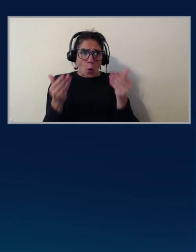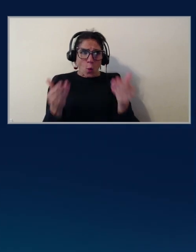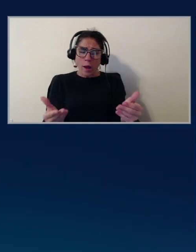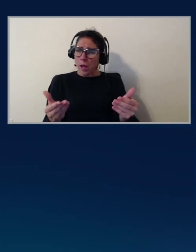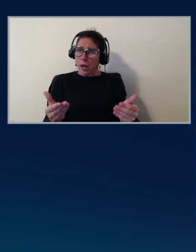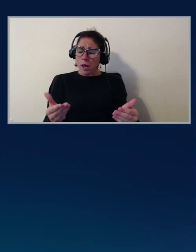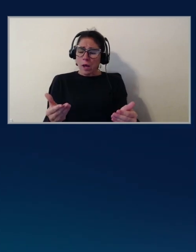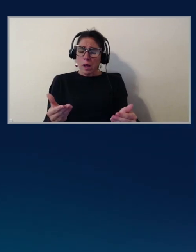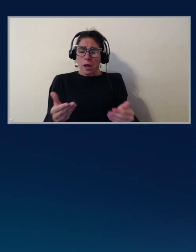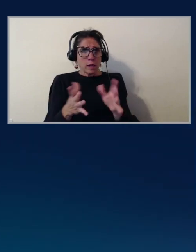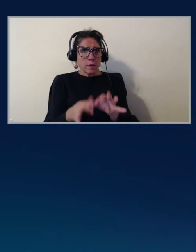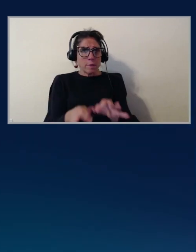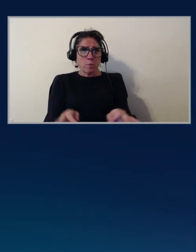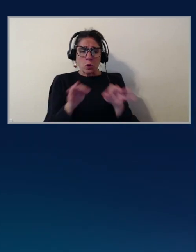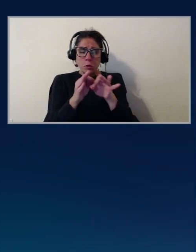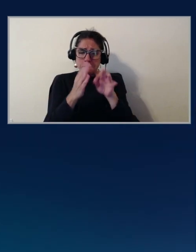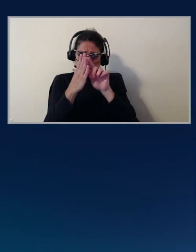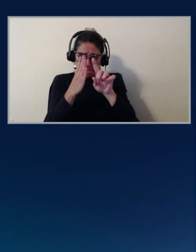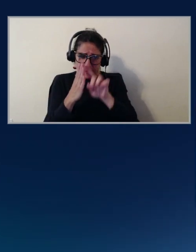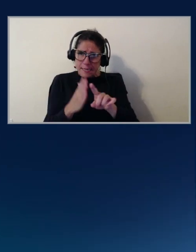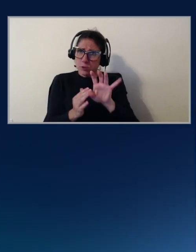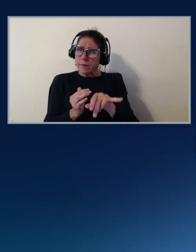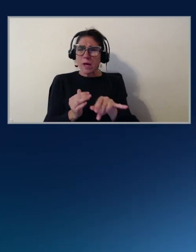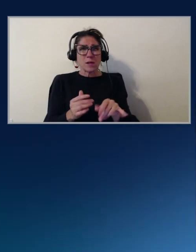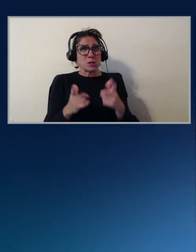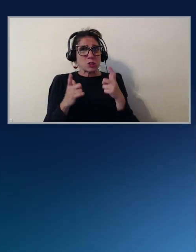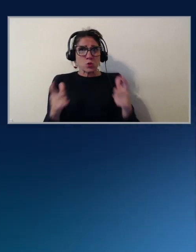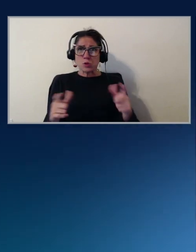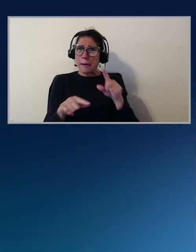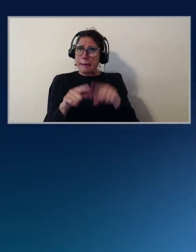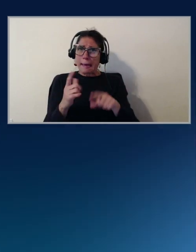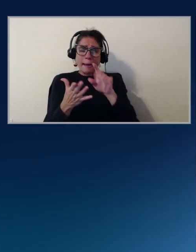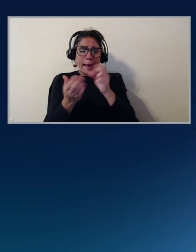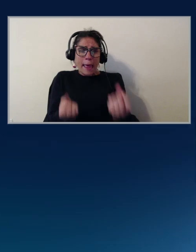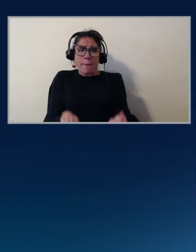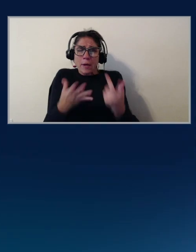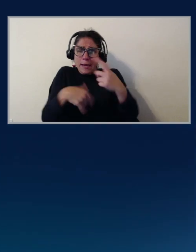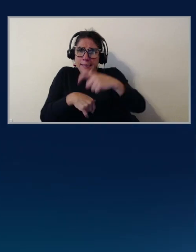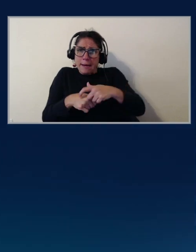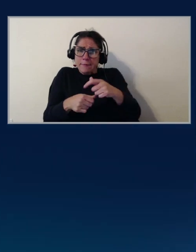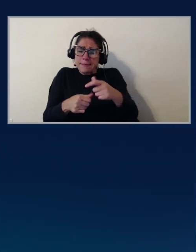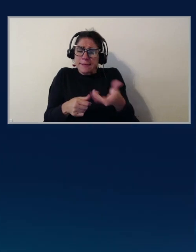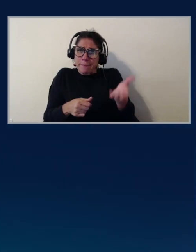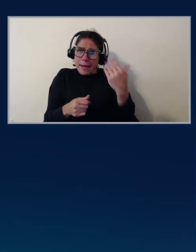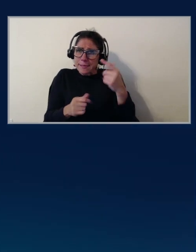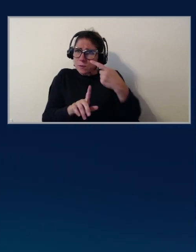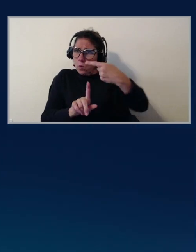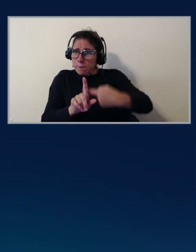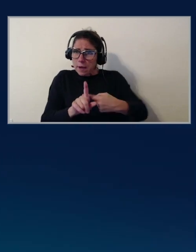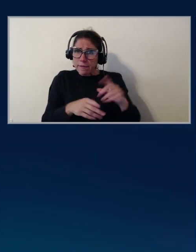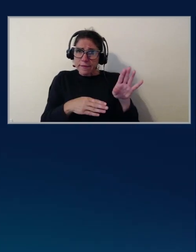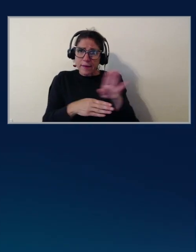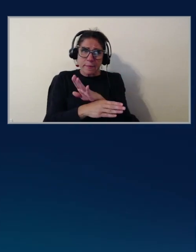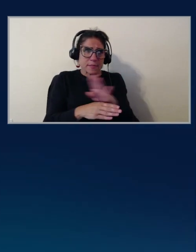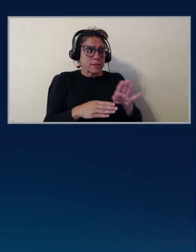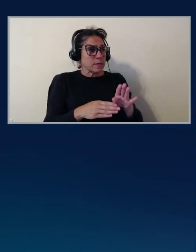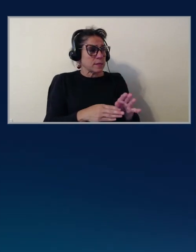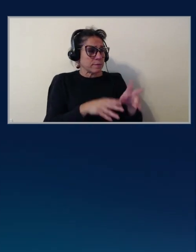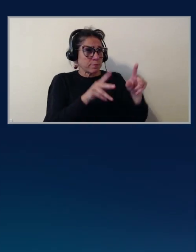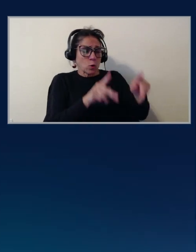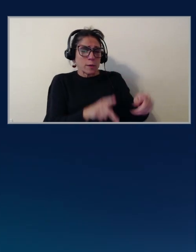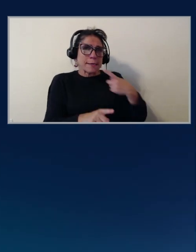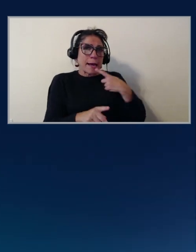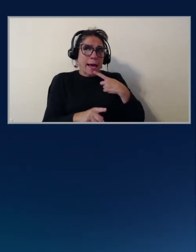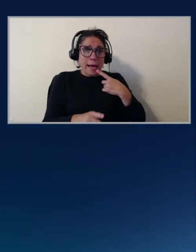to it, that's huge. I cannot count the number of times in the last month I've had somebody, a business counterpart, say, I got an idea for a